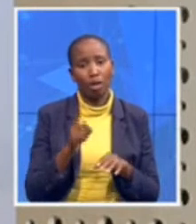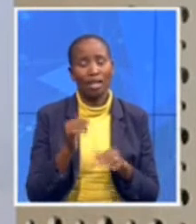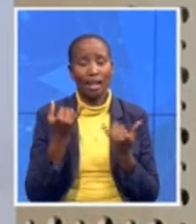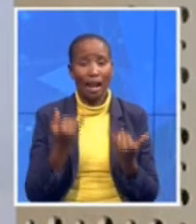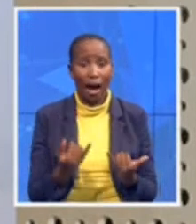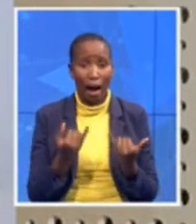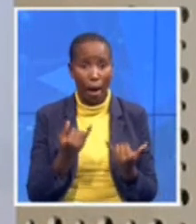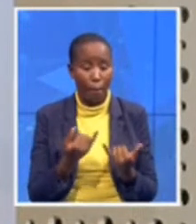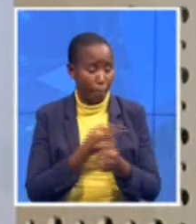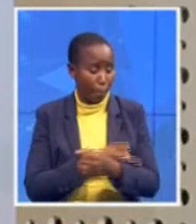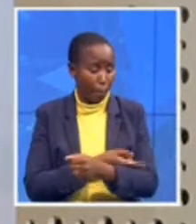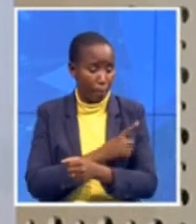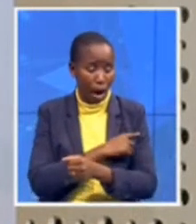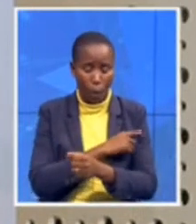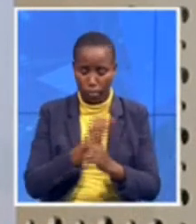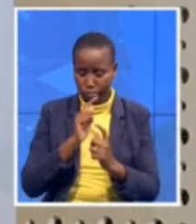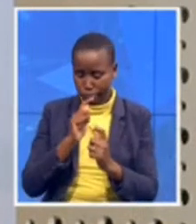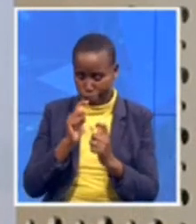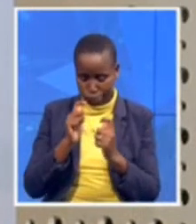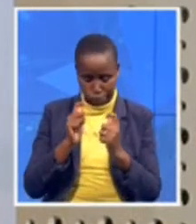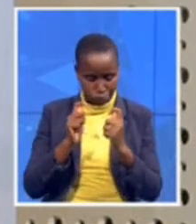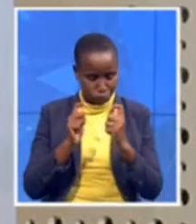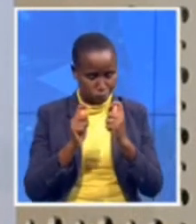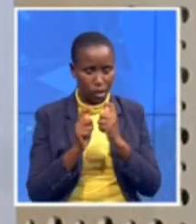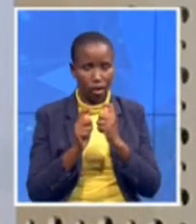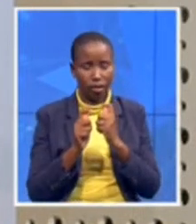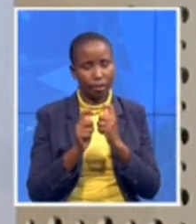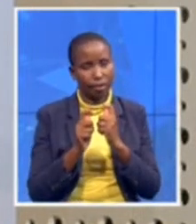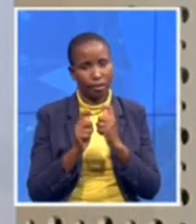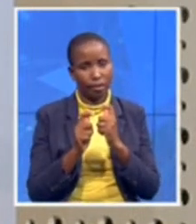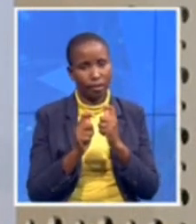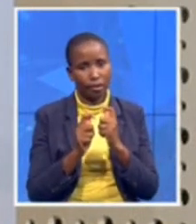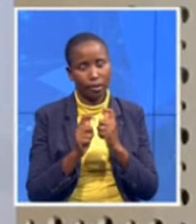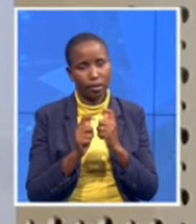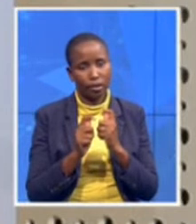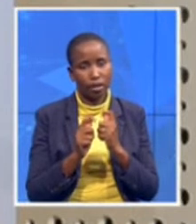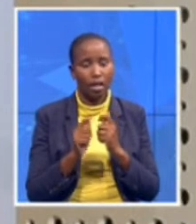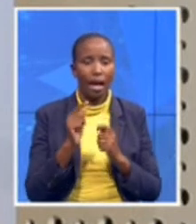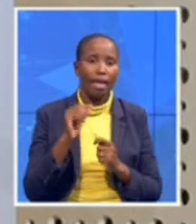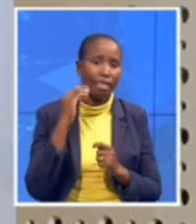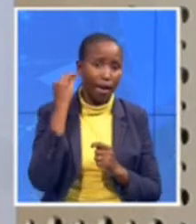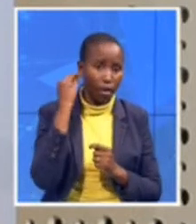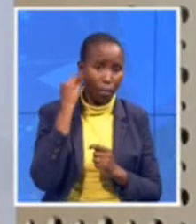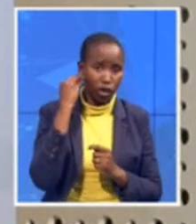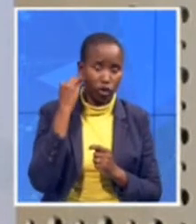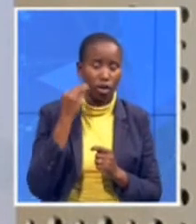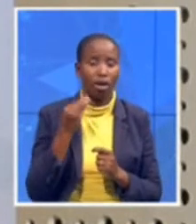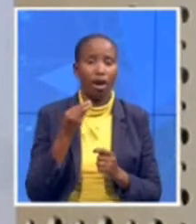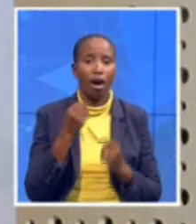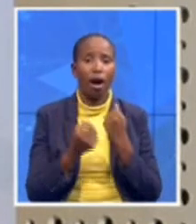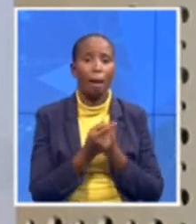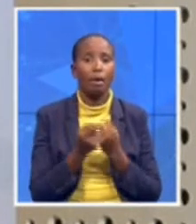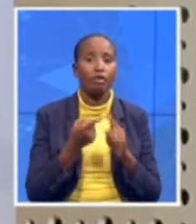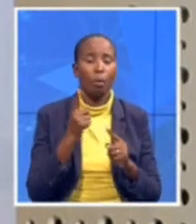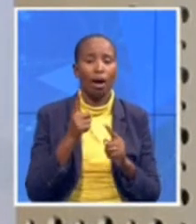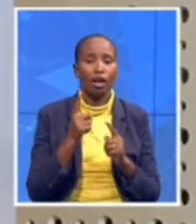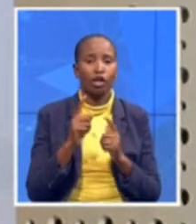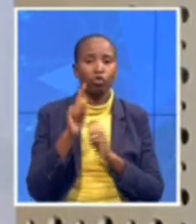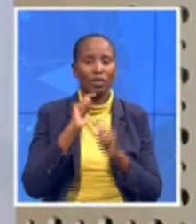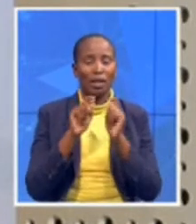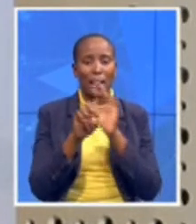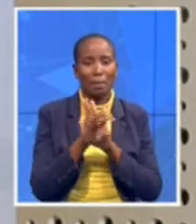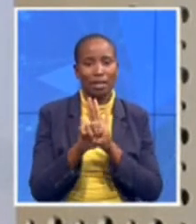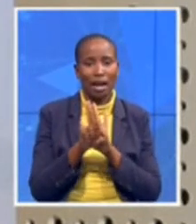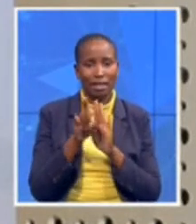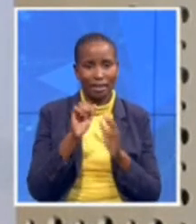The gatekeeper role of curated information, once held by the traditional media, is starting to dissolve, with the